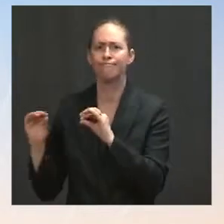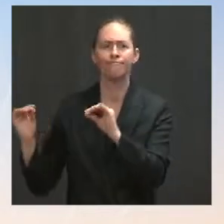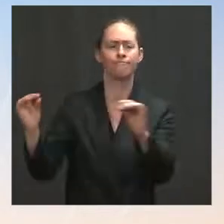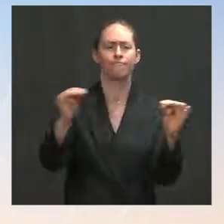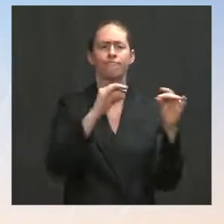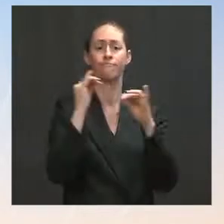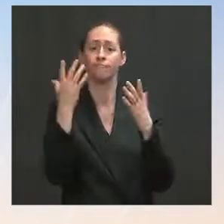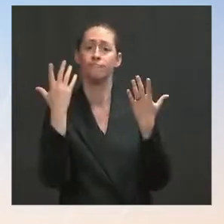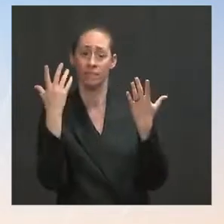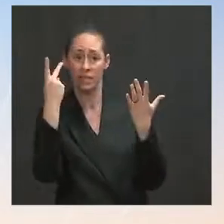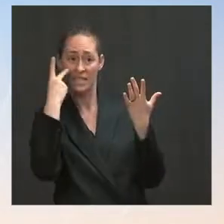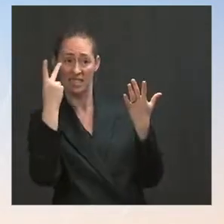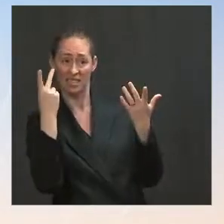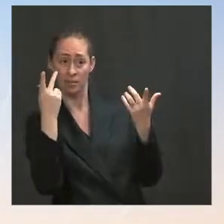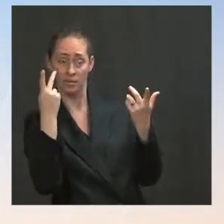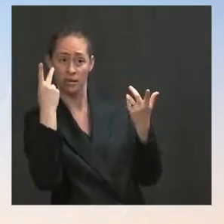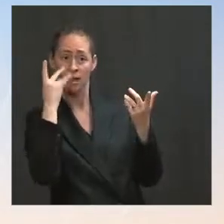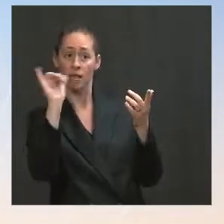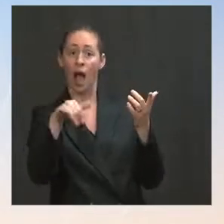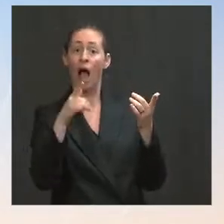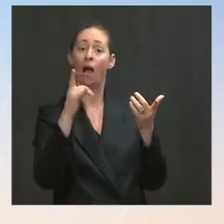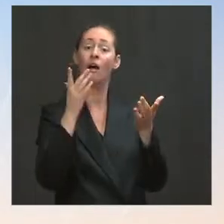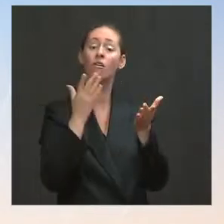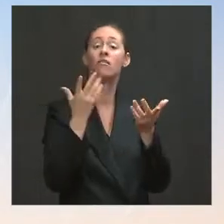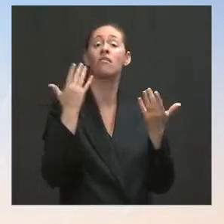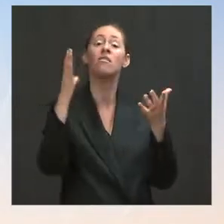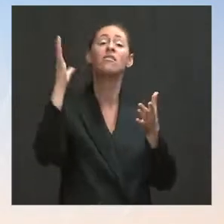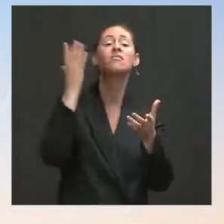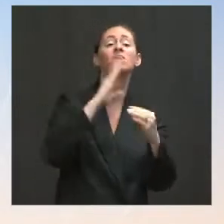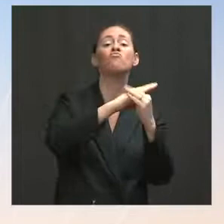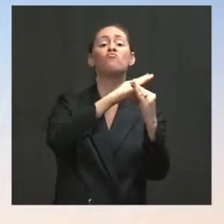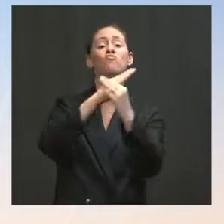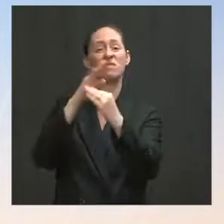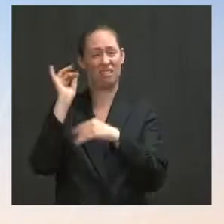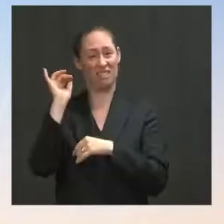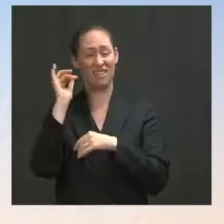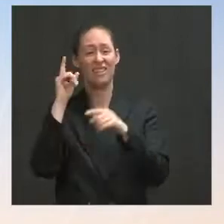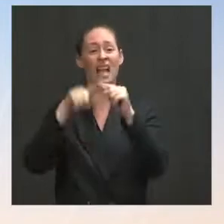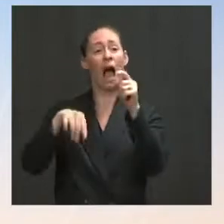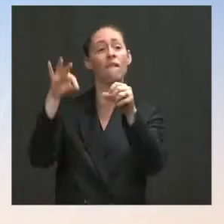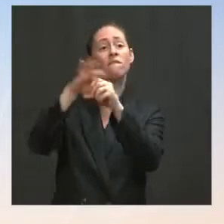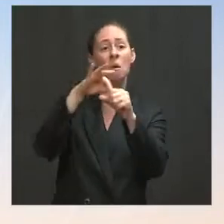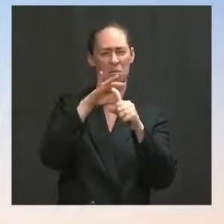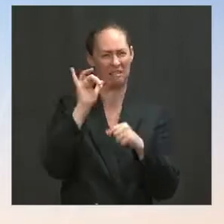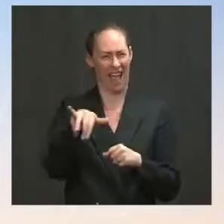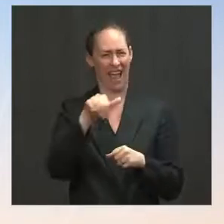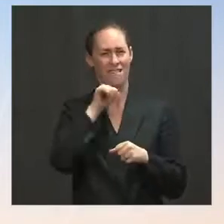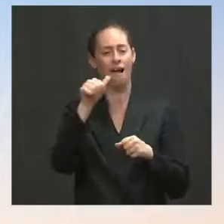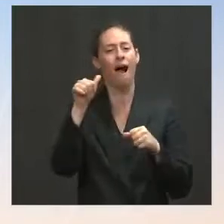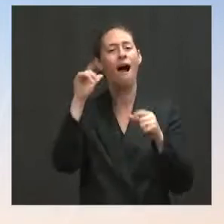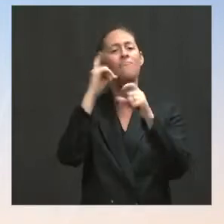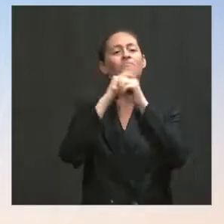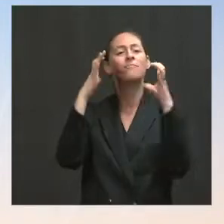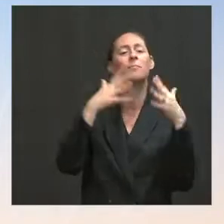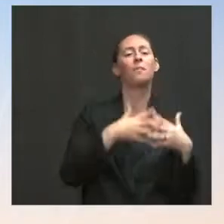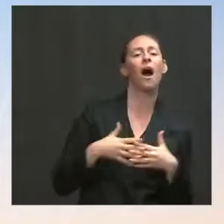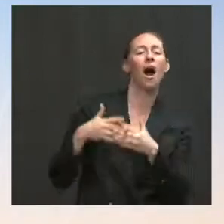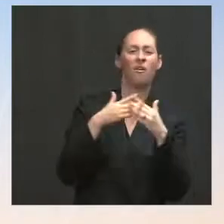and anti-American, and stand up against the notion that politicians should be allowed to choose their voters or to